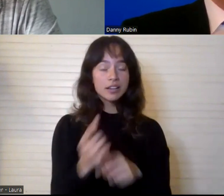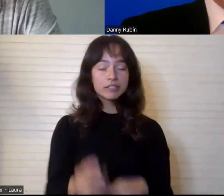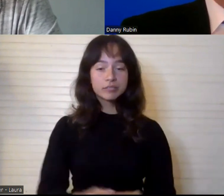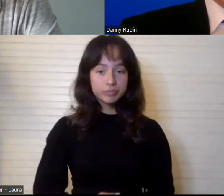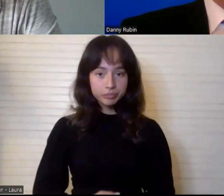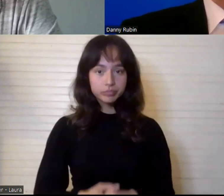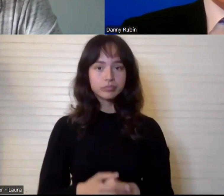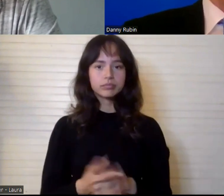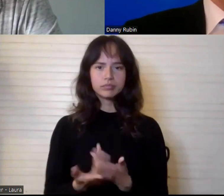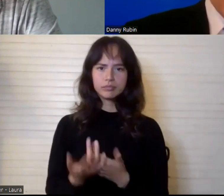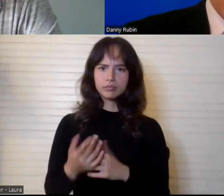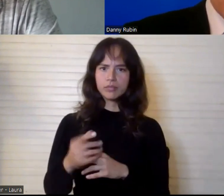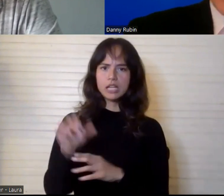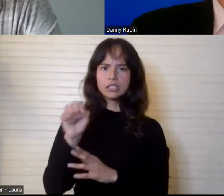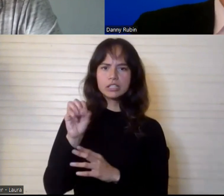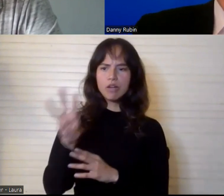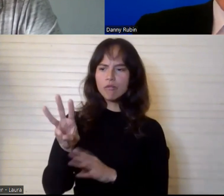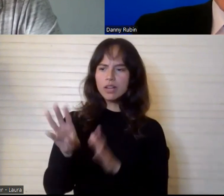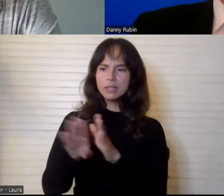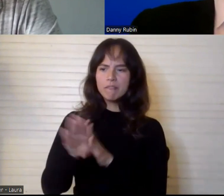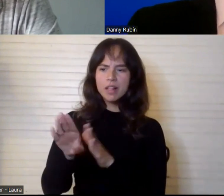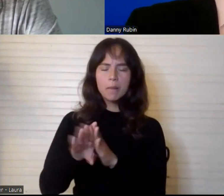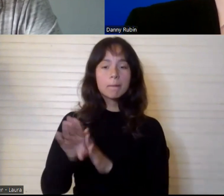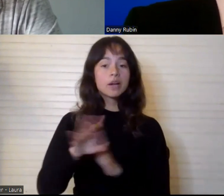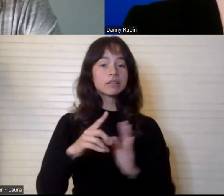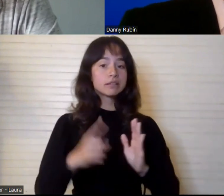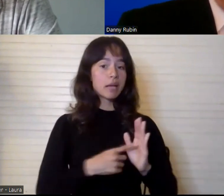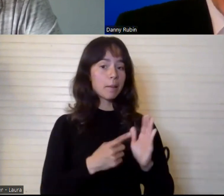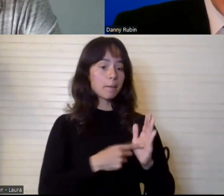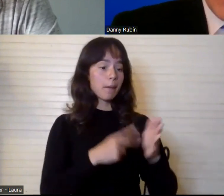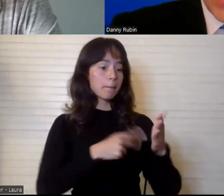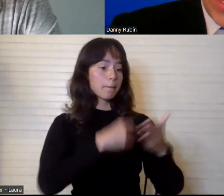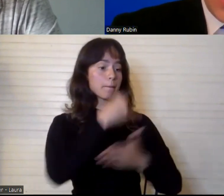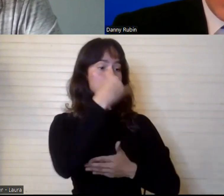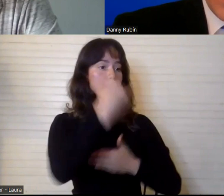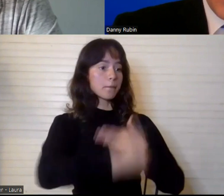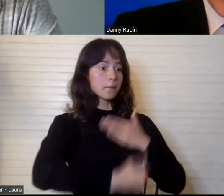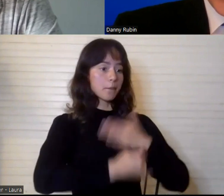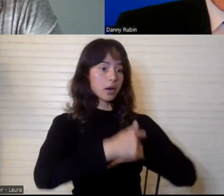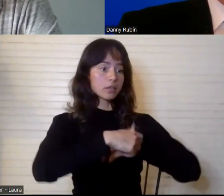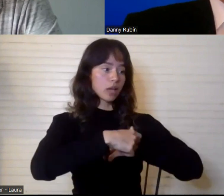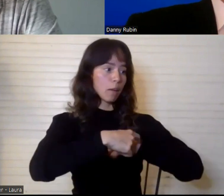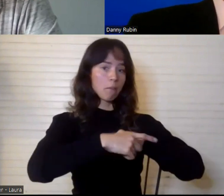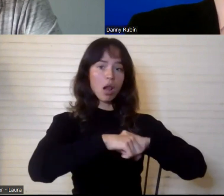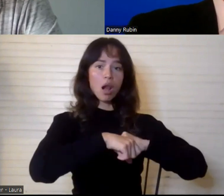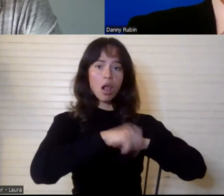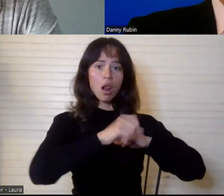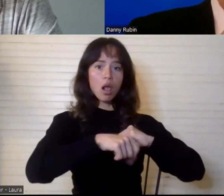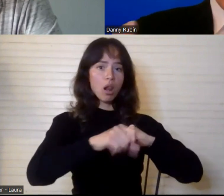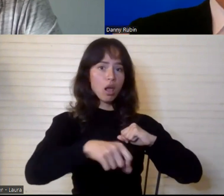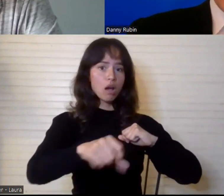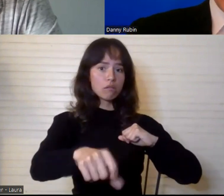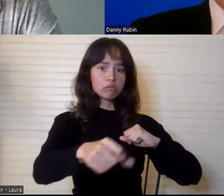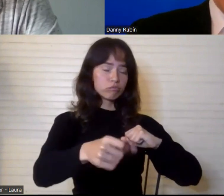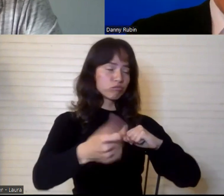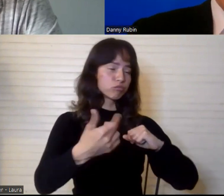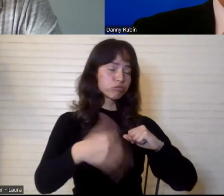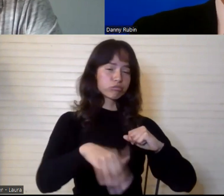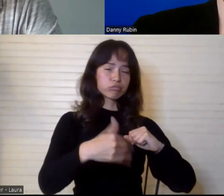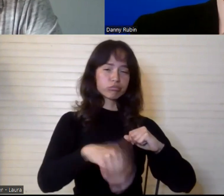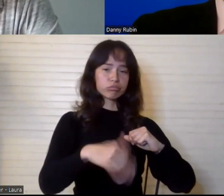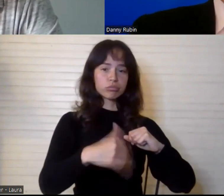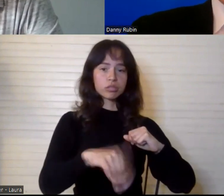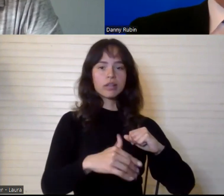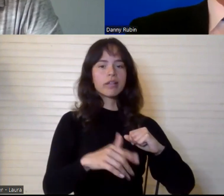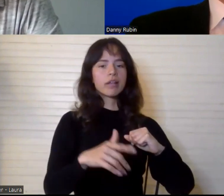Mhm. these projects often take longer than they everybody wants them to take, Yep. and so you have to manage when we're going to go